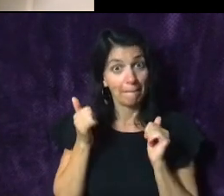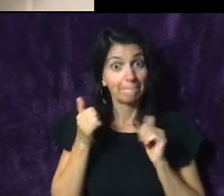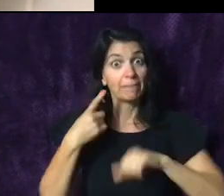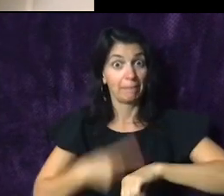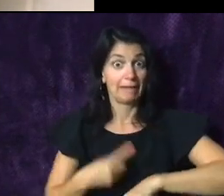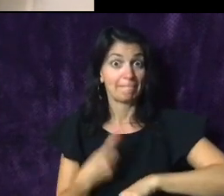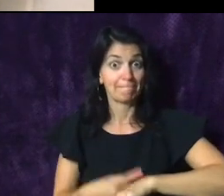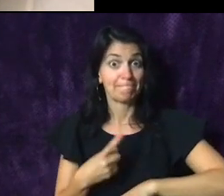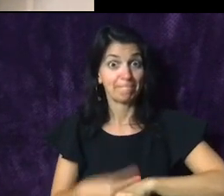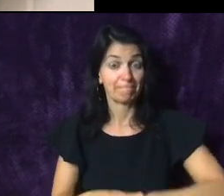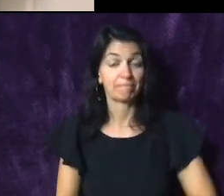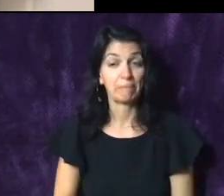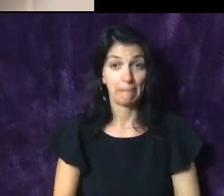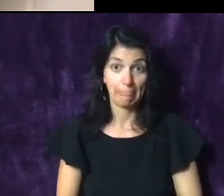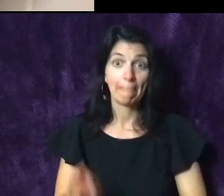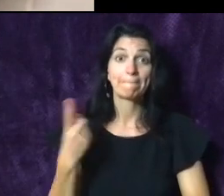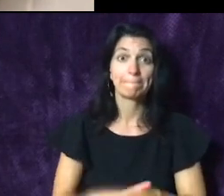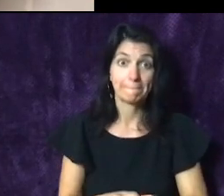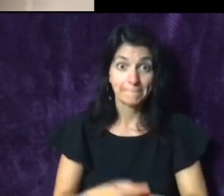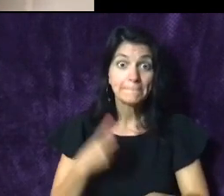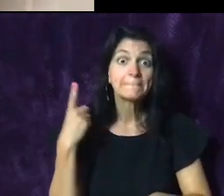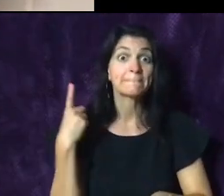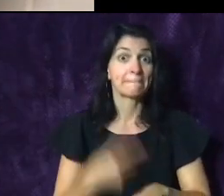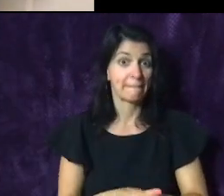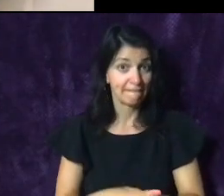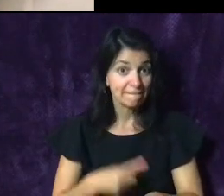the beat before was like this fast.